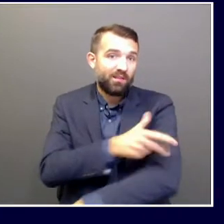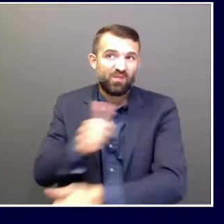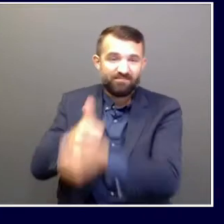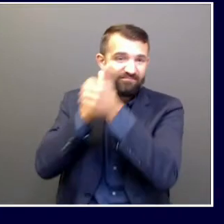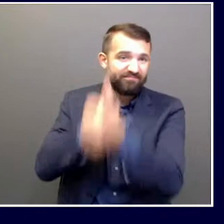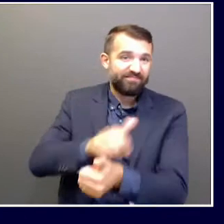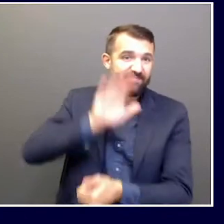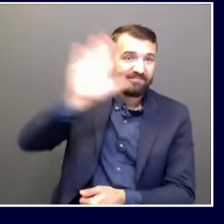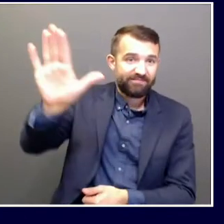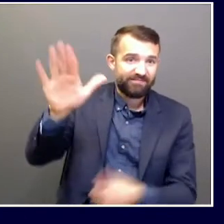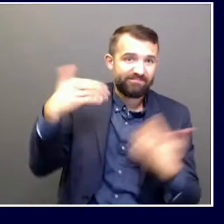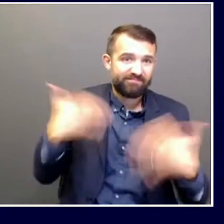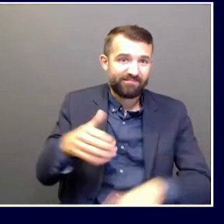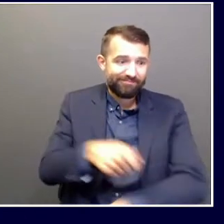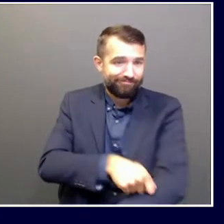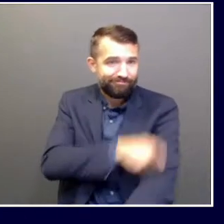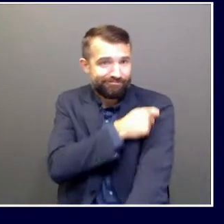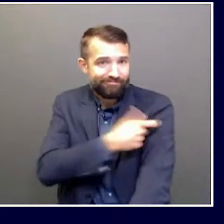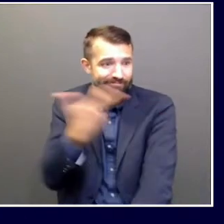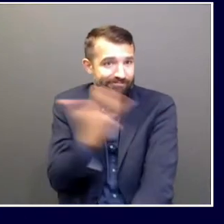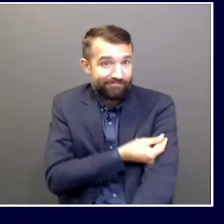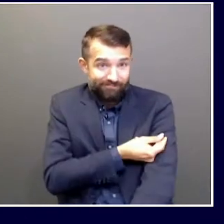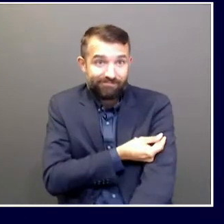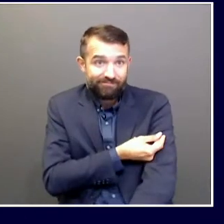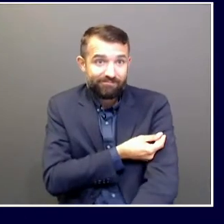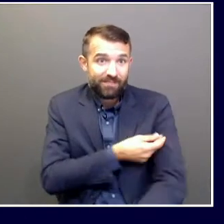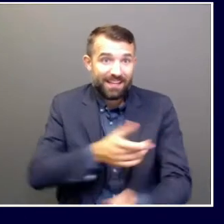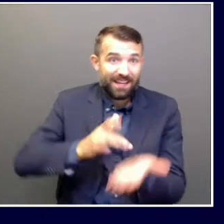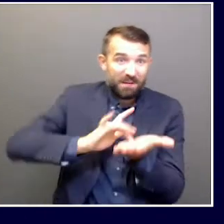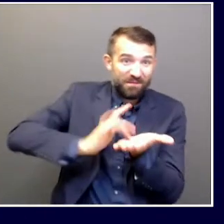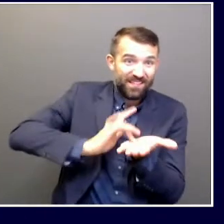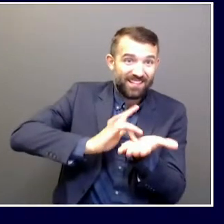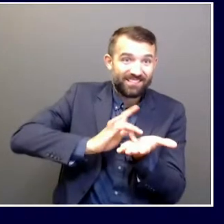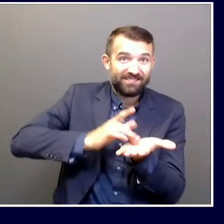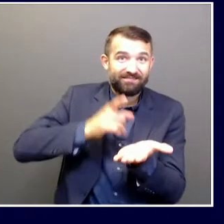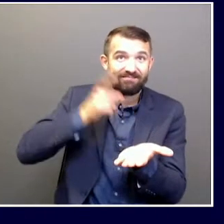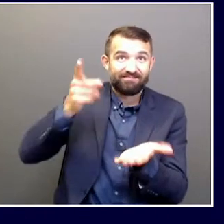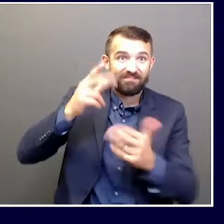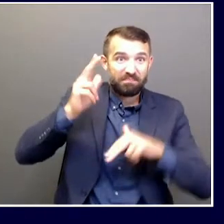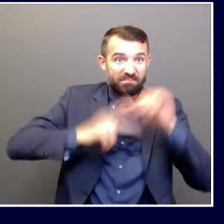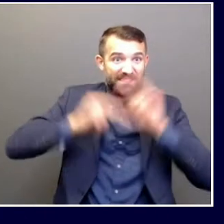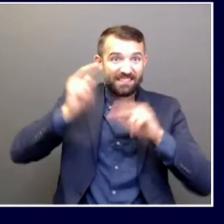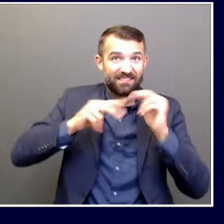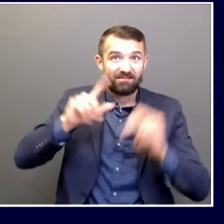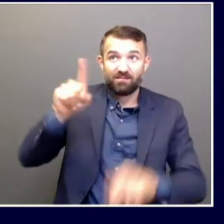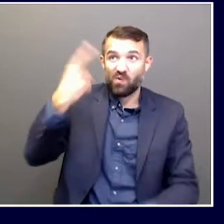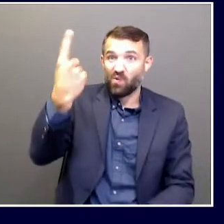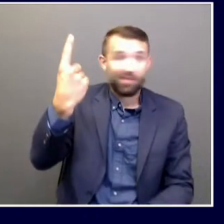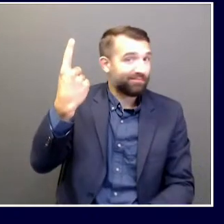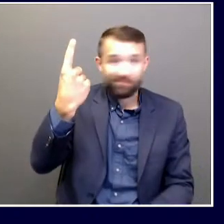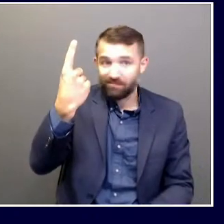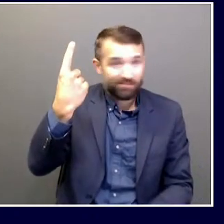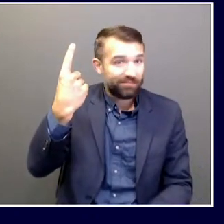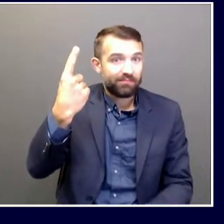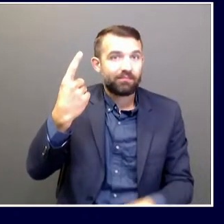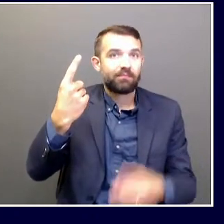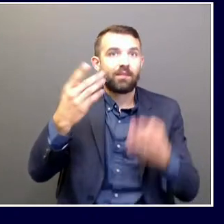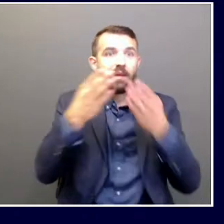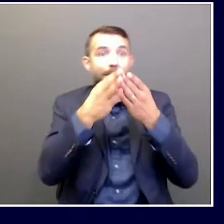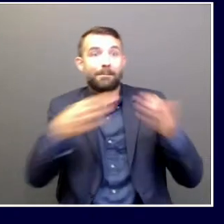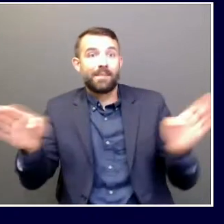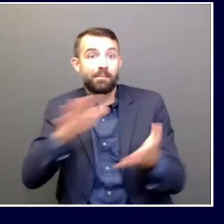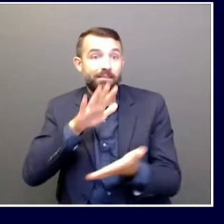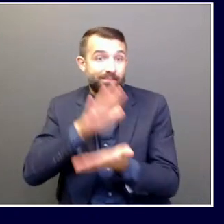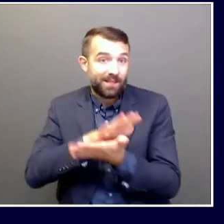place that care for our most vulnerable. Our public schools are directly responsible for the safety of Maine children, thousands of